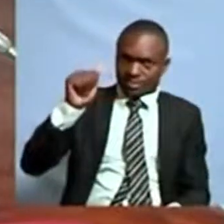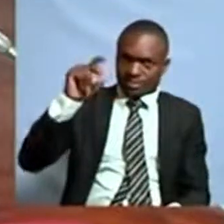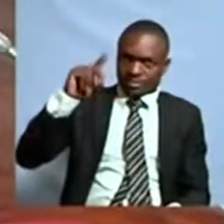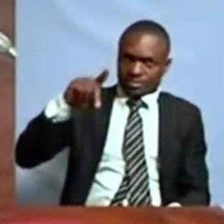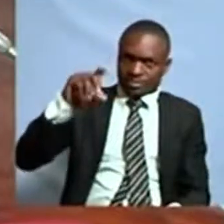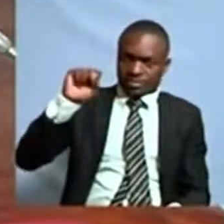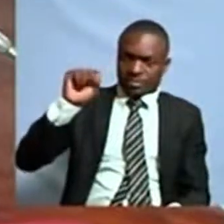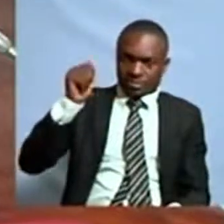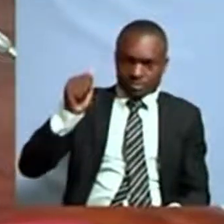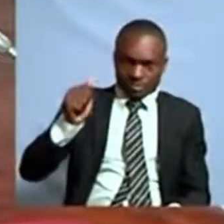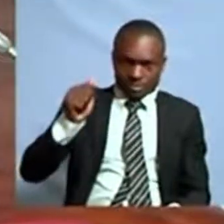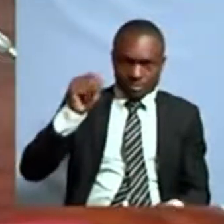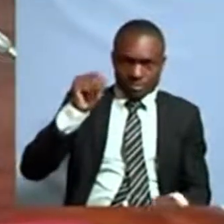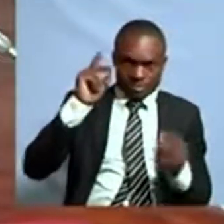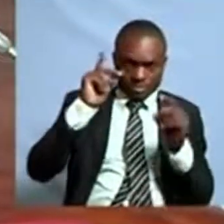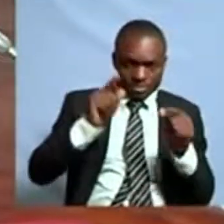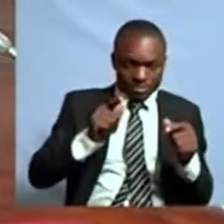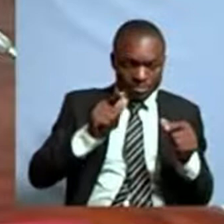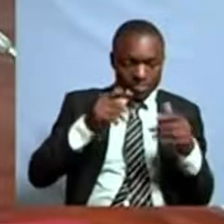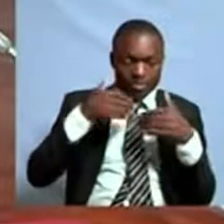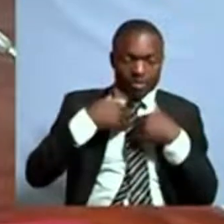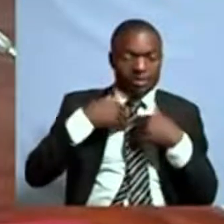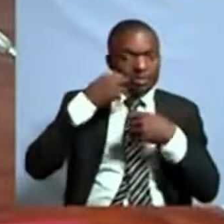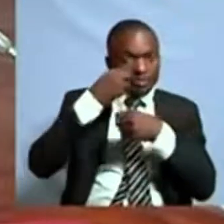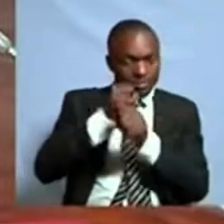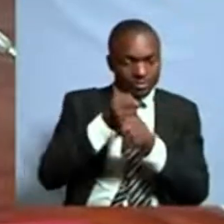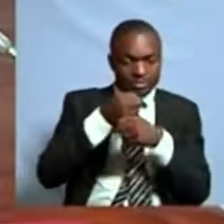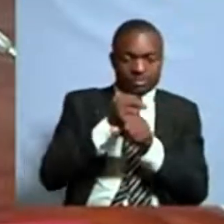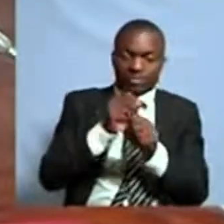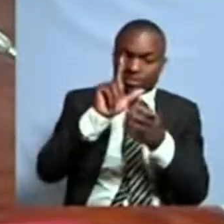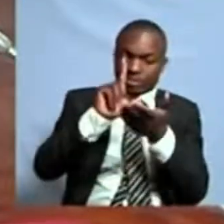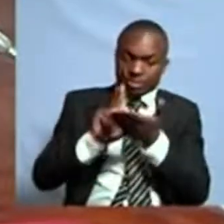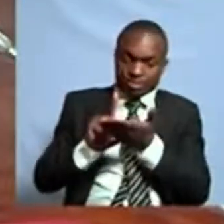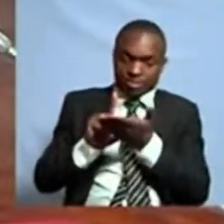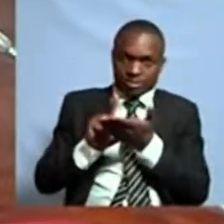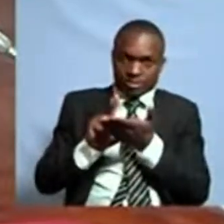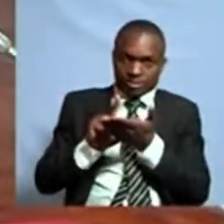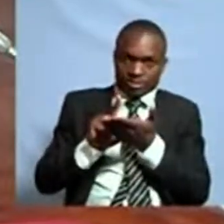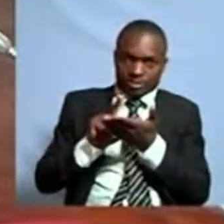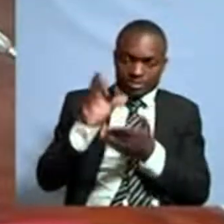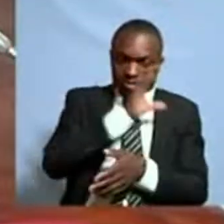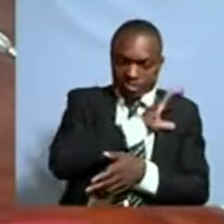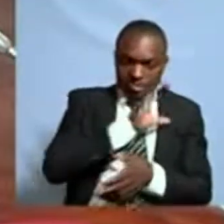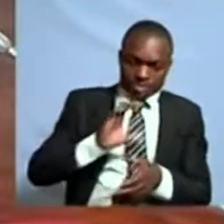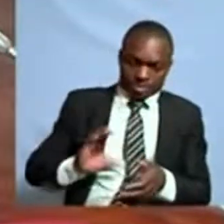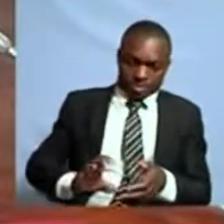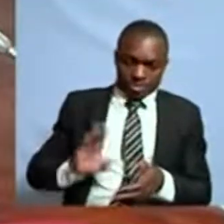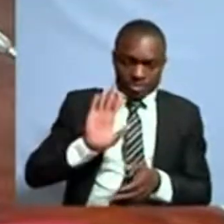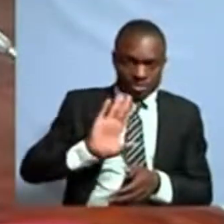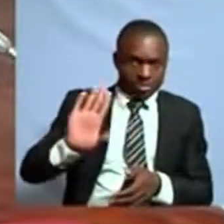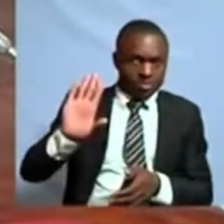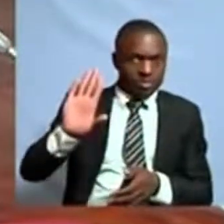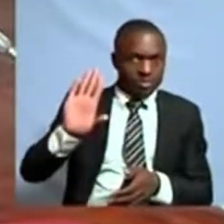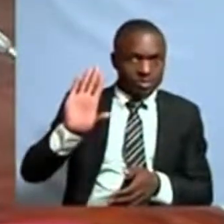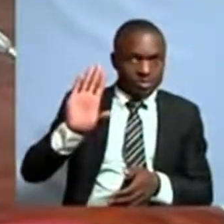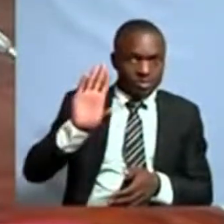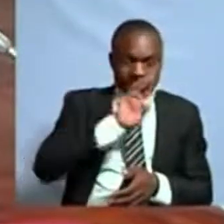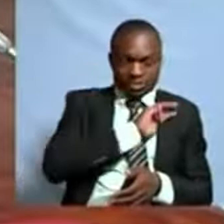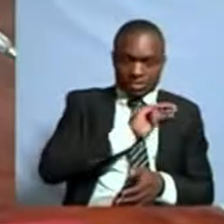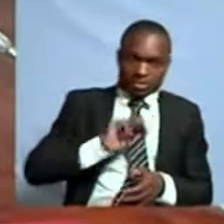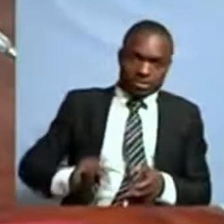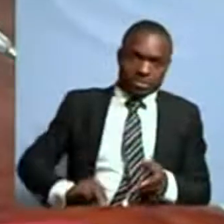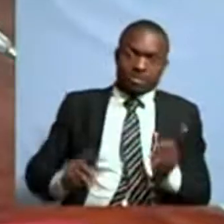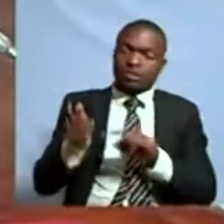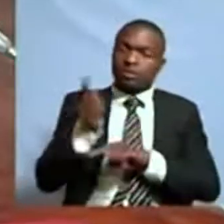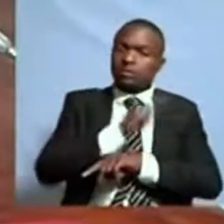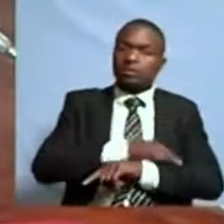the extent of having created a loan facility to its members, perhaps today we could not even be